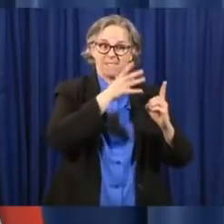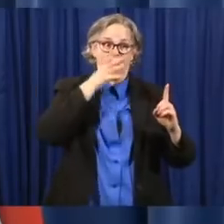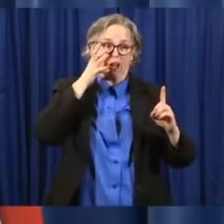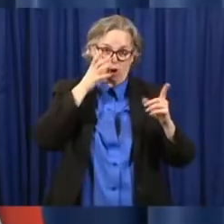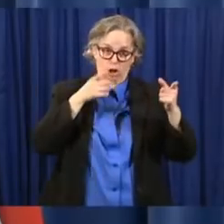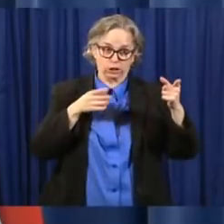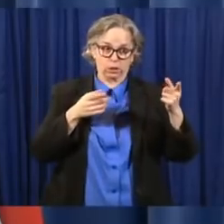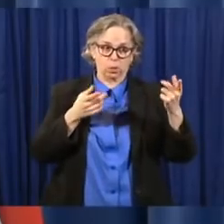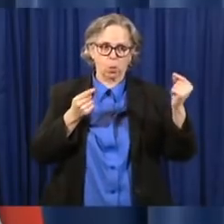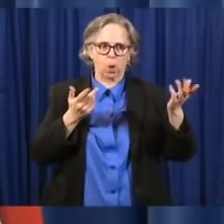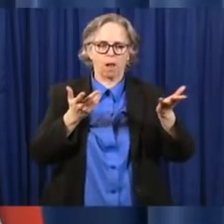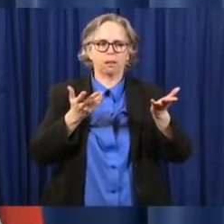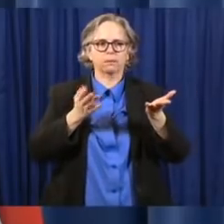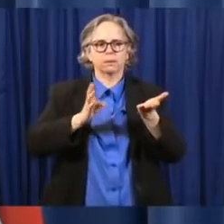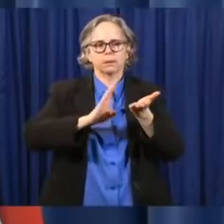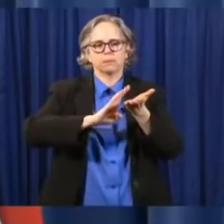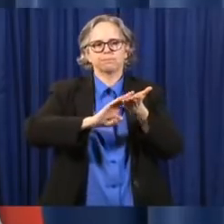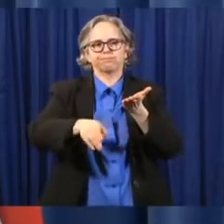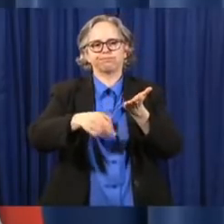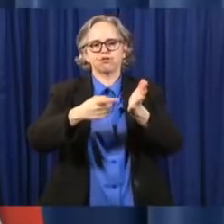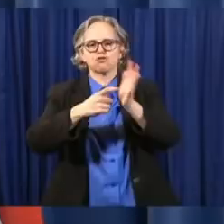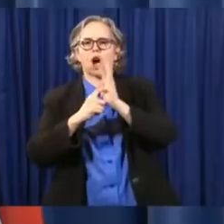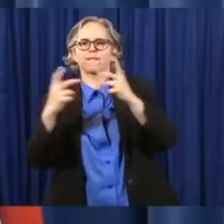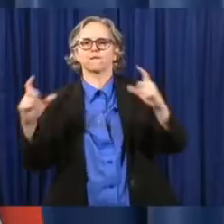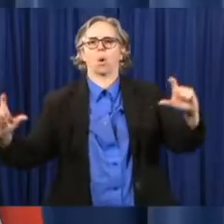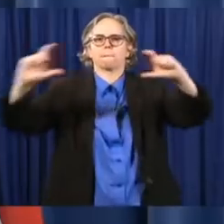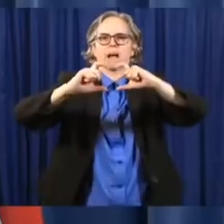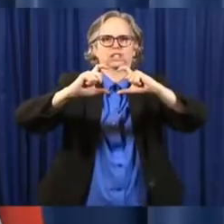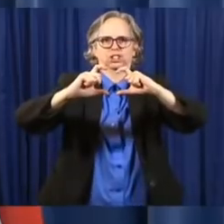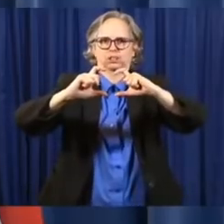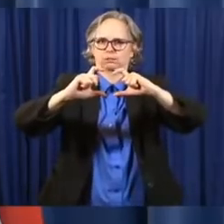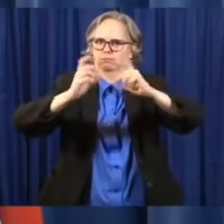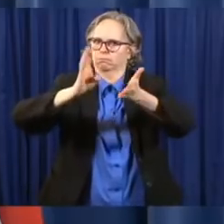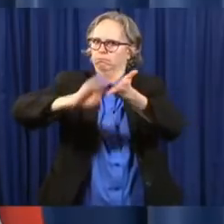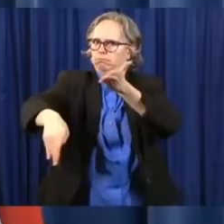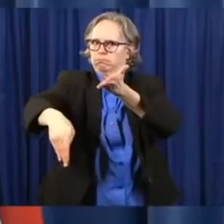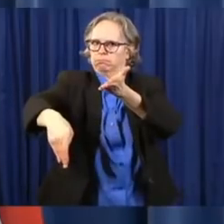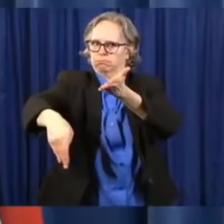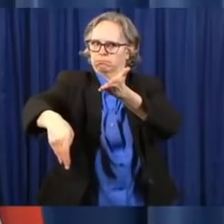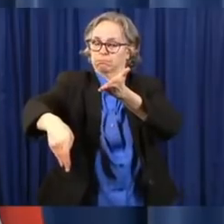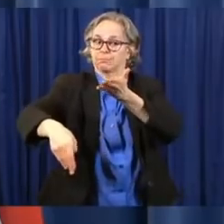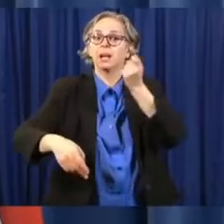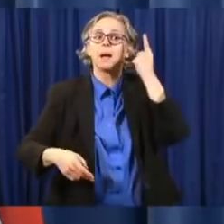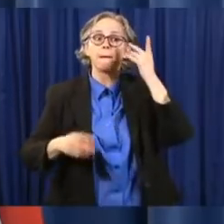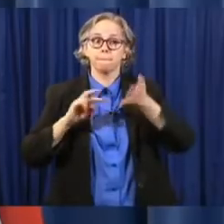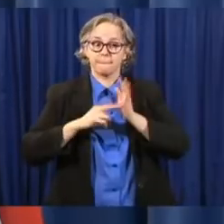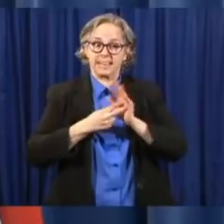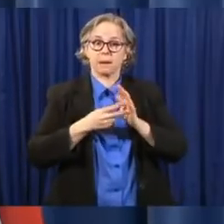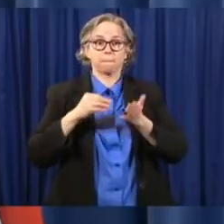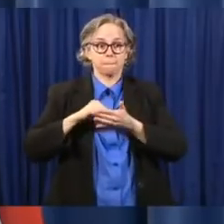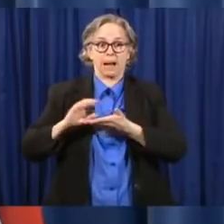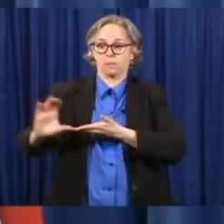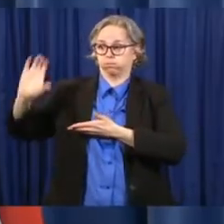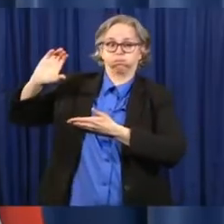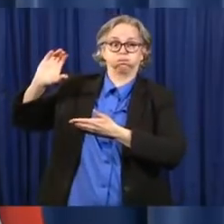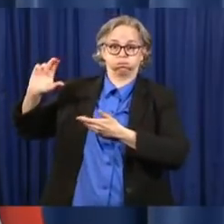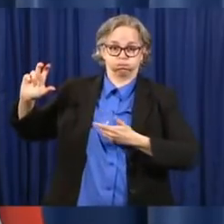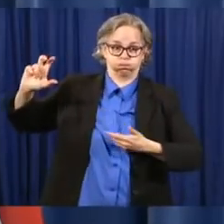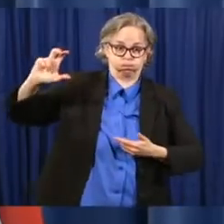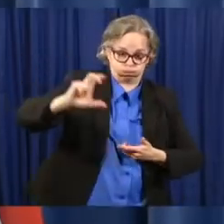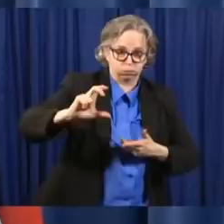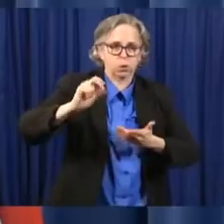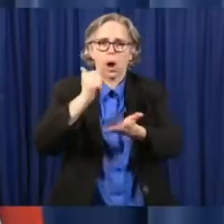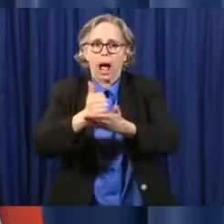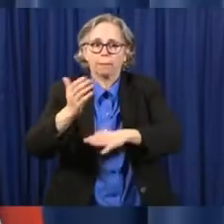that match. This way, the fairs that qualify will still have this money to put towards improvements, even if the local